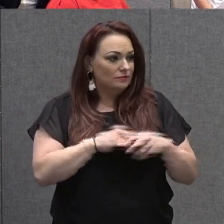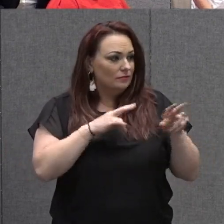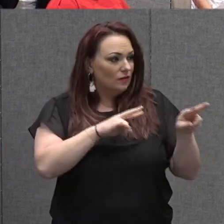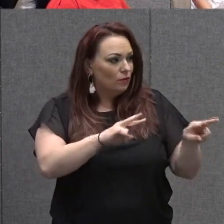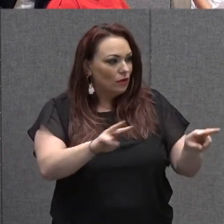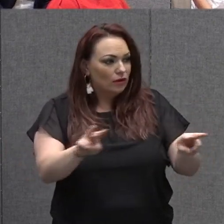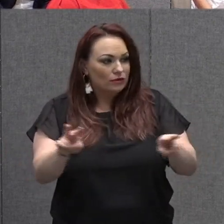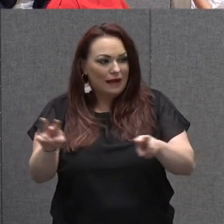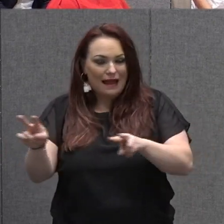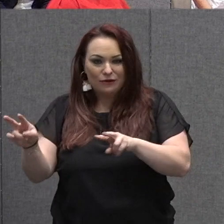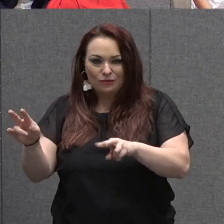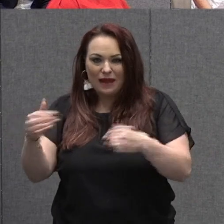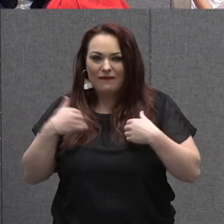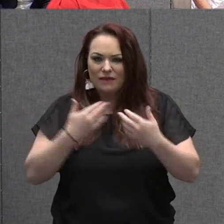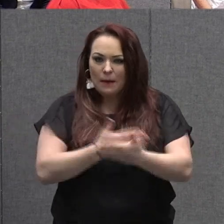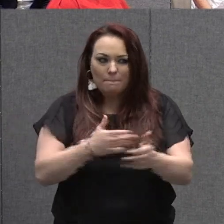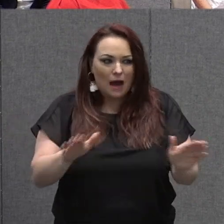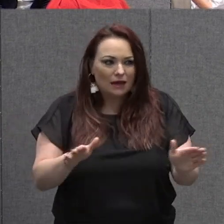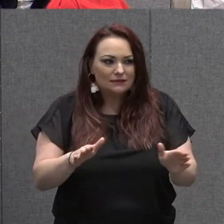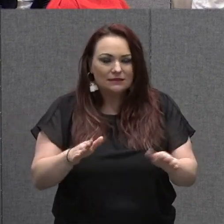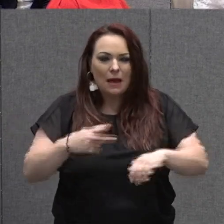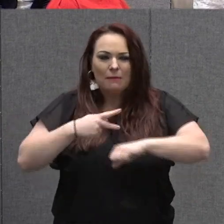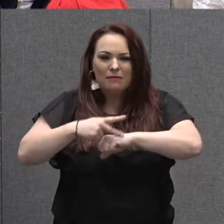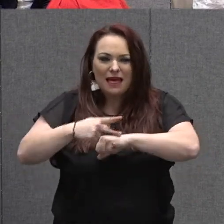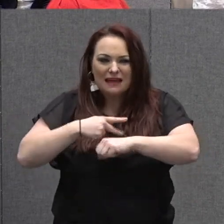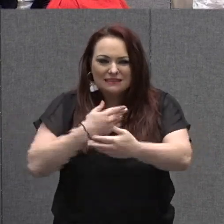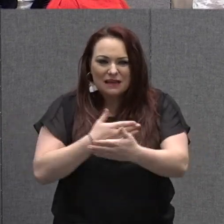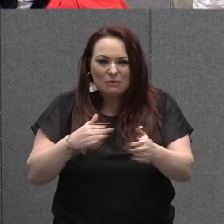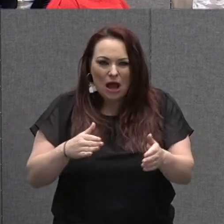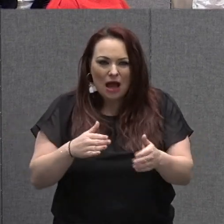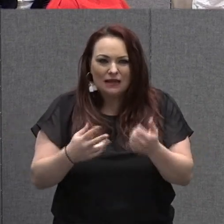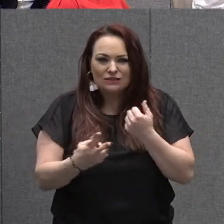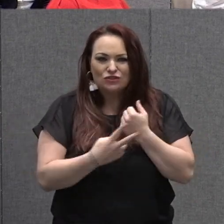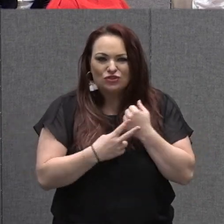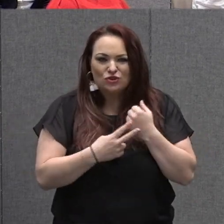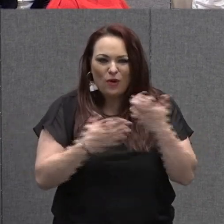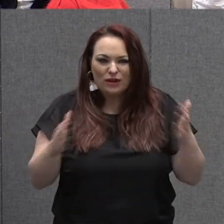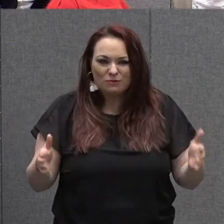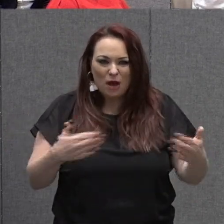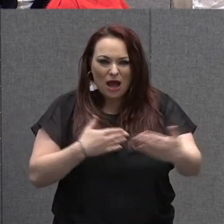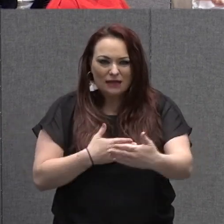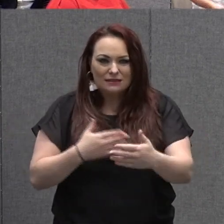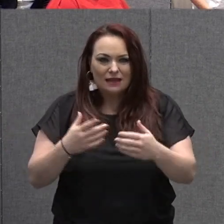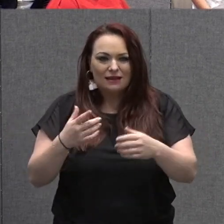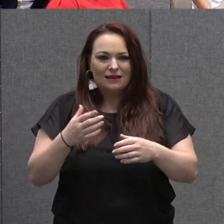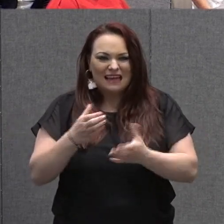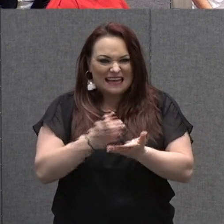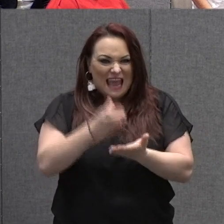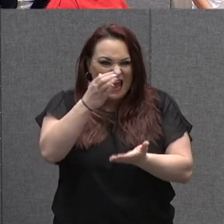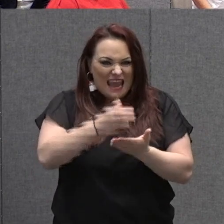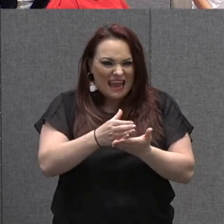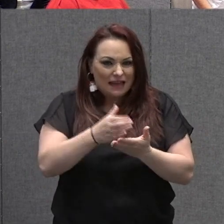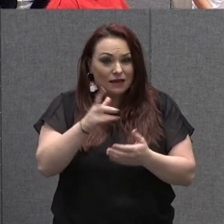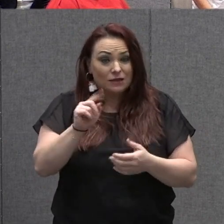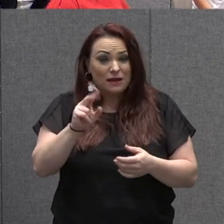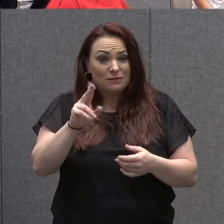got boxes. We've got plastic boxes, storage bins. We've got cans that looks like a cool tuna